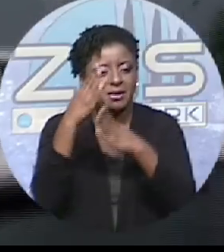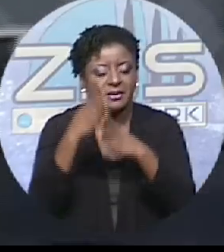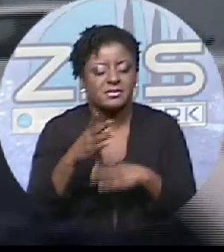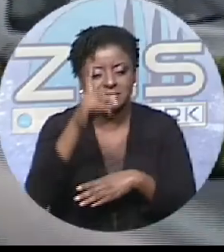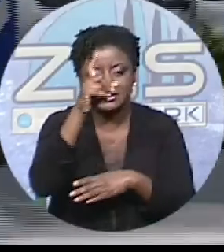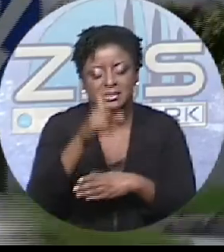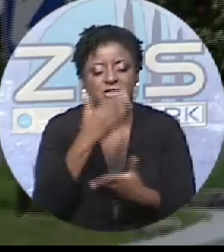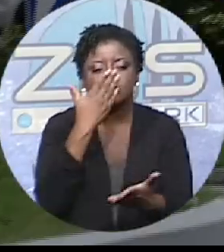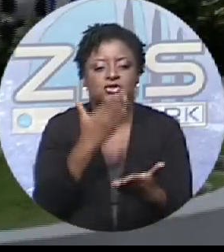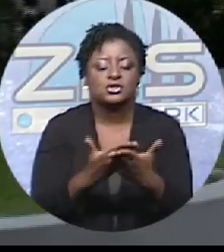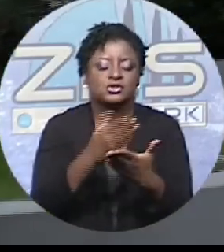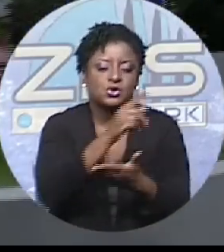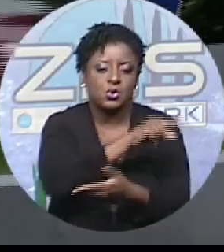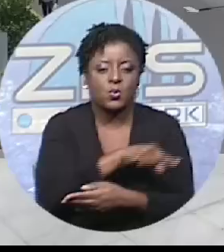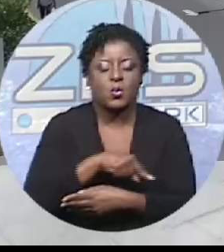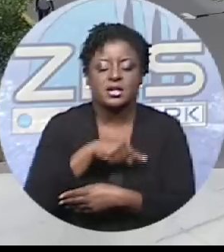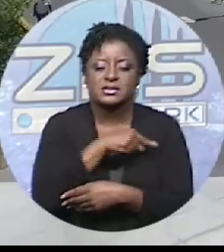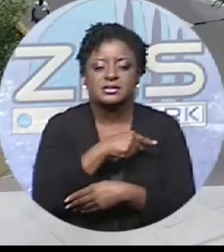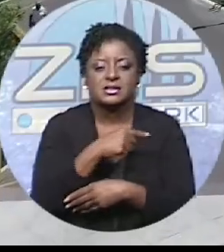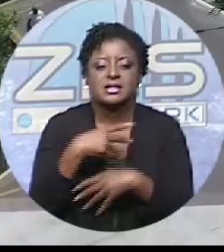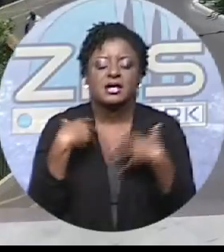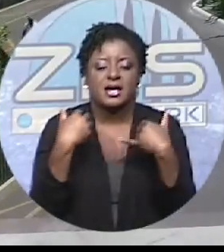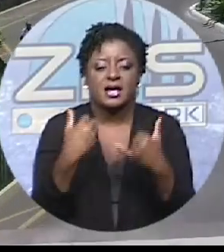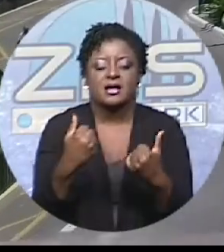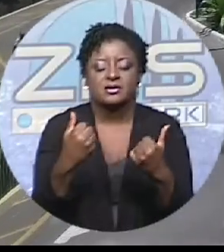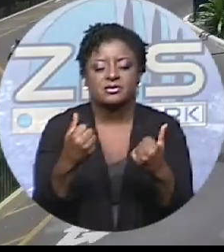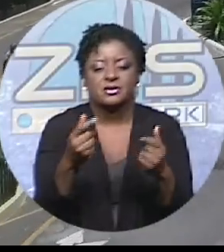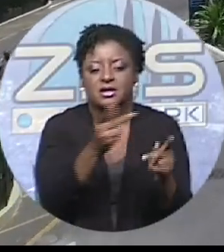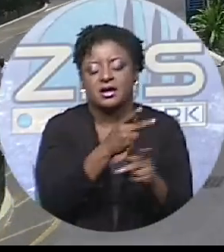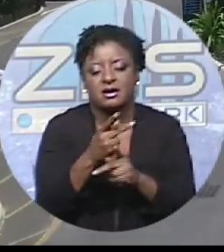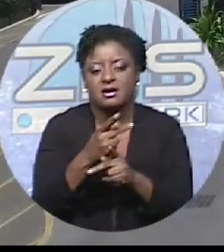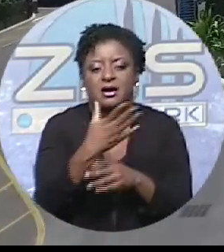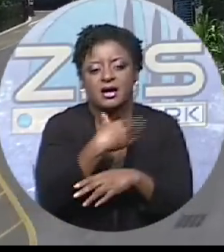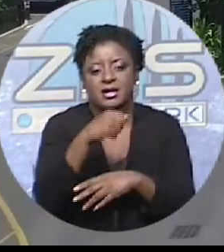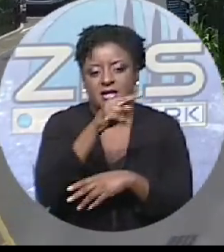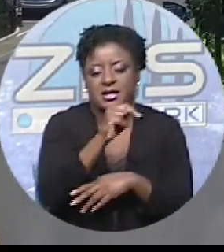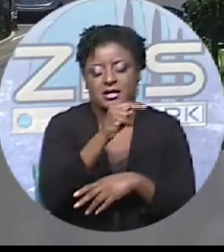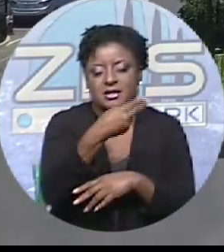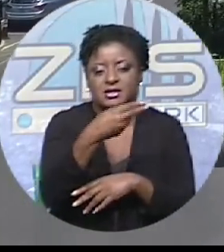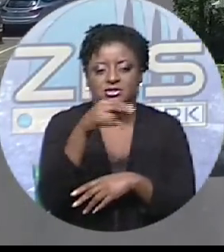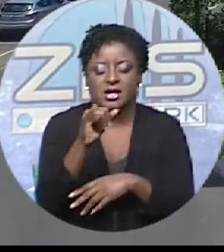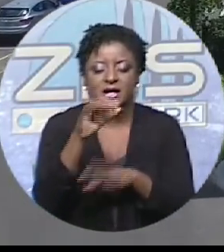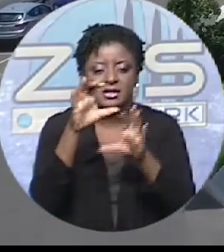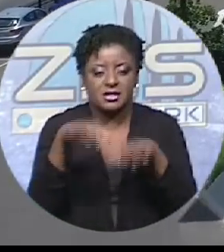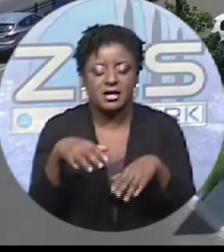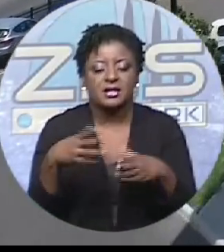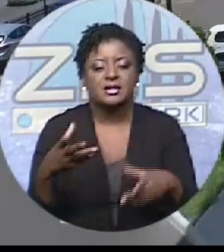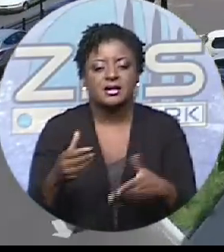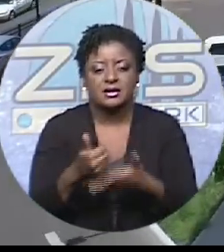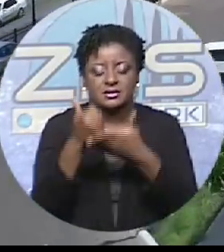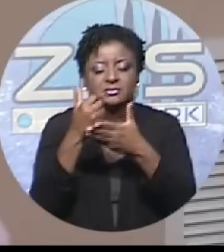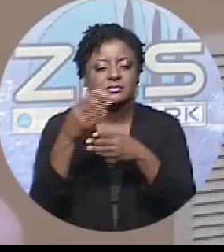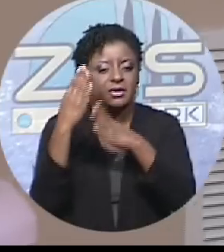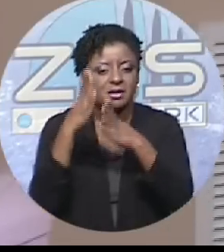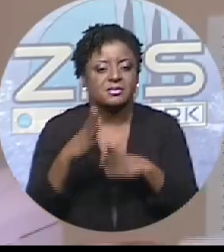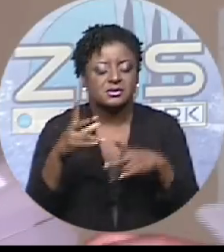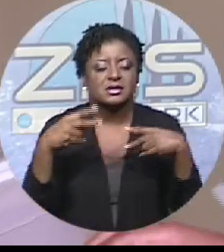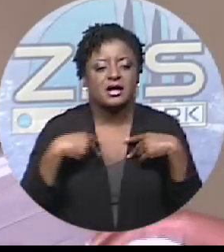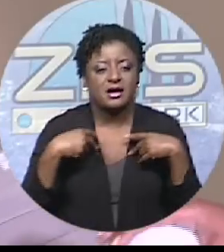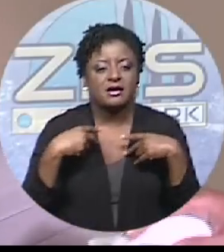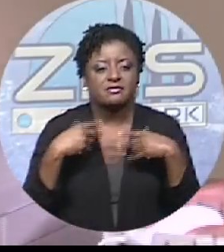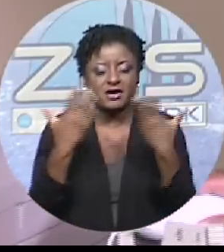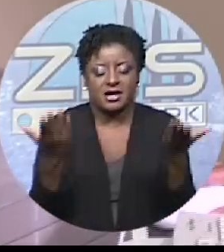good quality health care and believes NHI could greatly assist in Bahamians having access to the highest